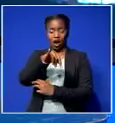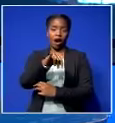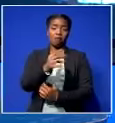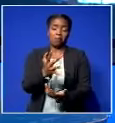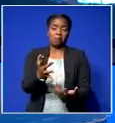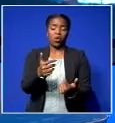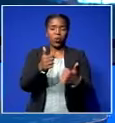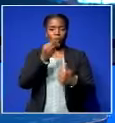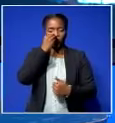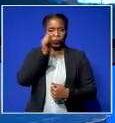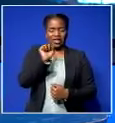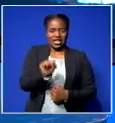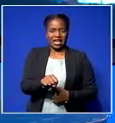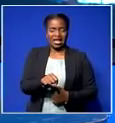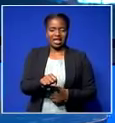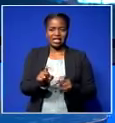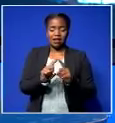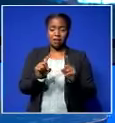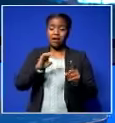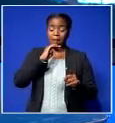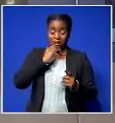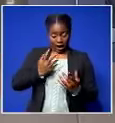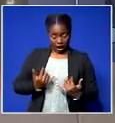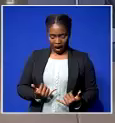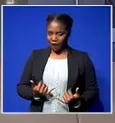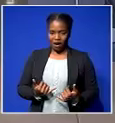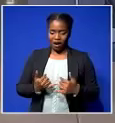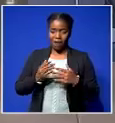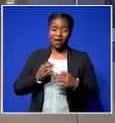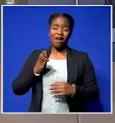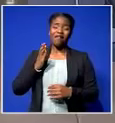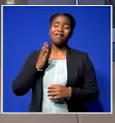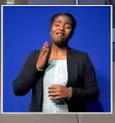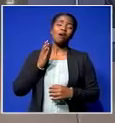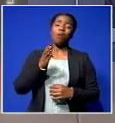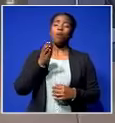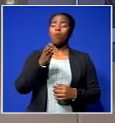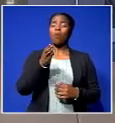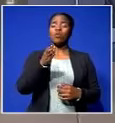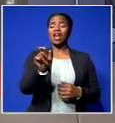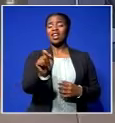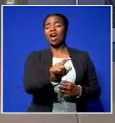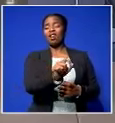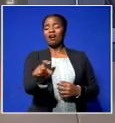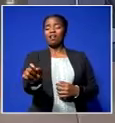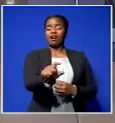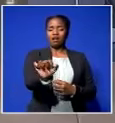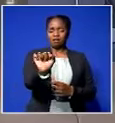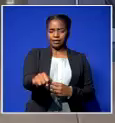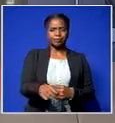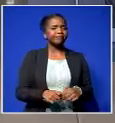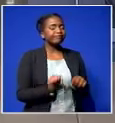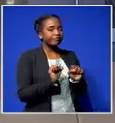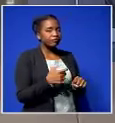them, but in the medium to long term, not so much in the short term. Yeah, so it's going to be an adjustment, and perhaps an adjustment